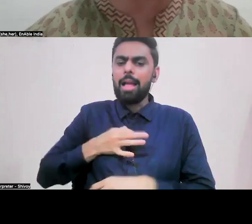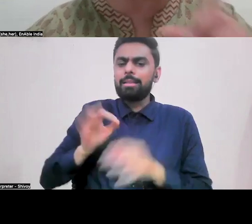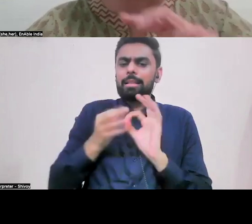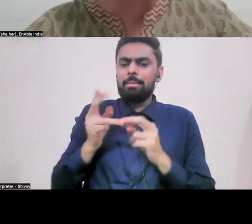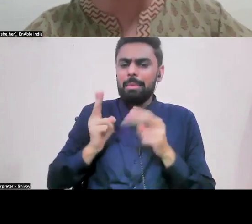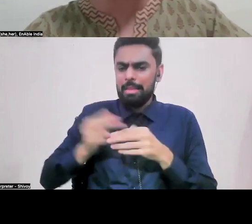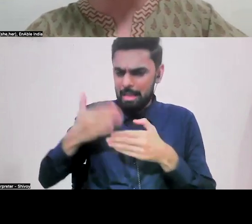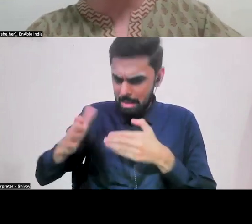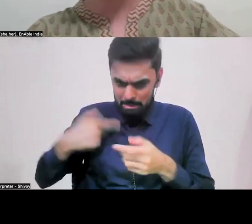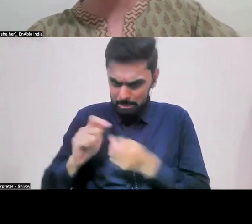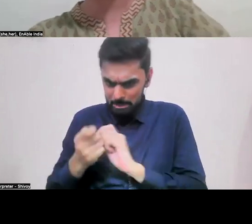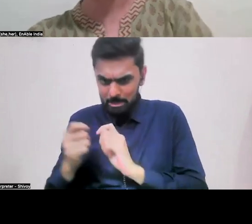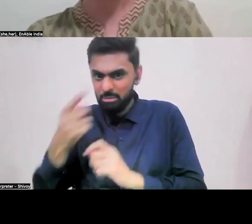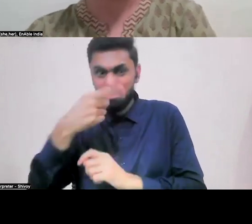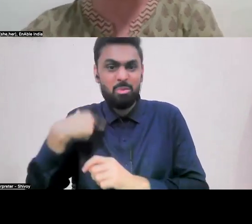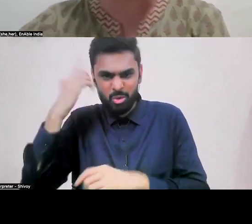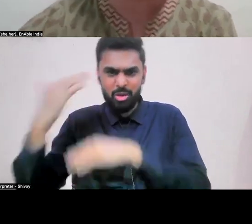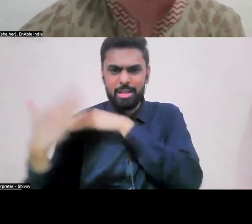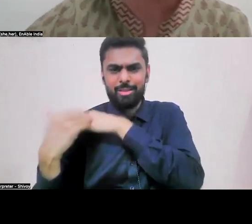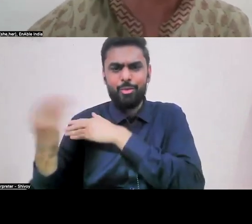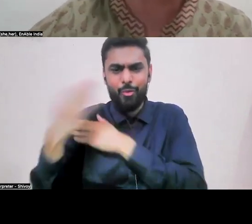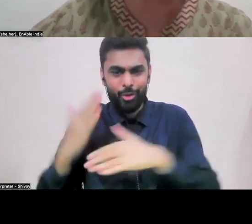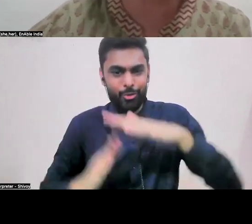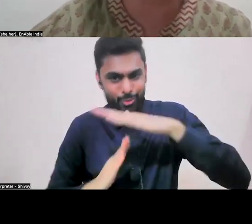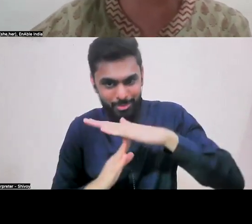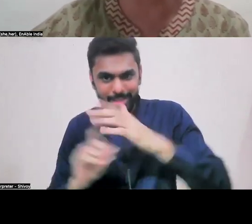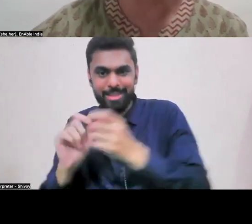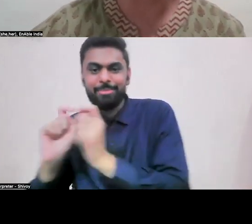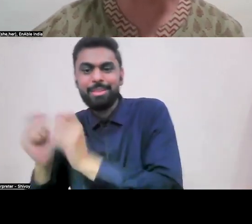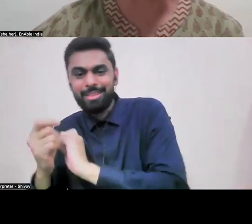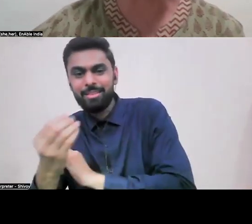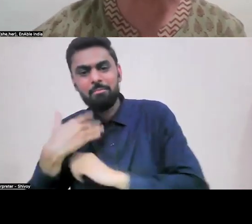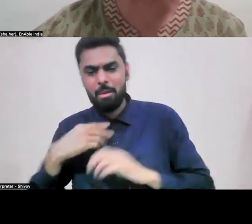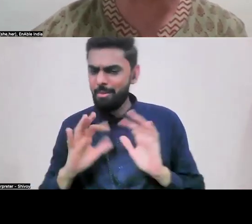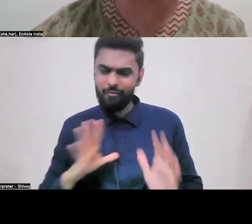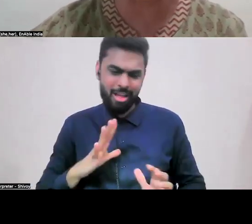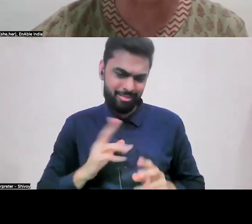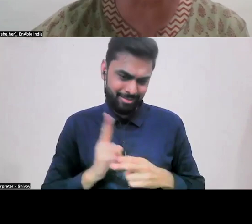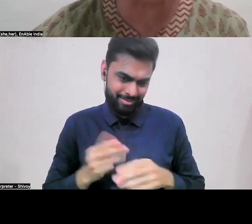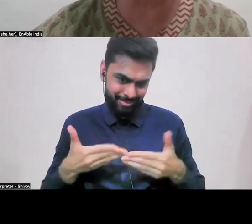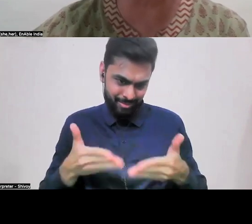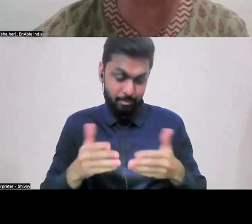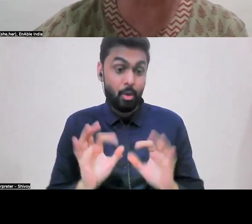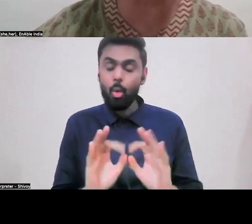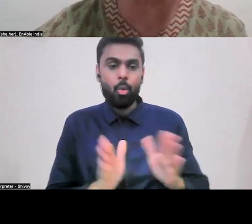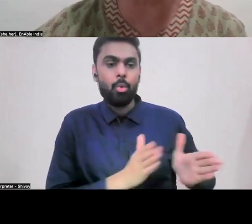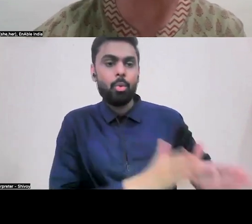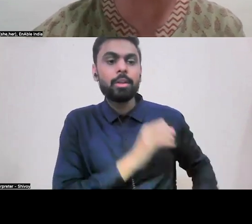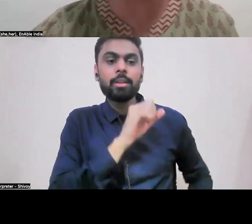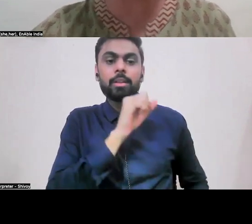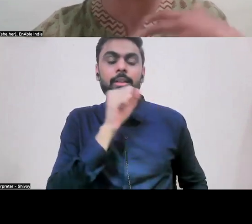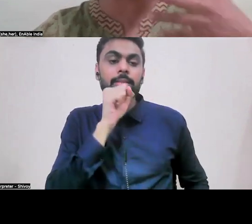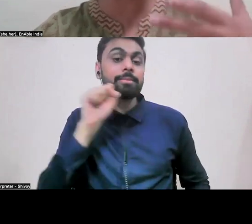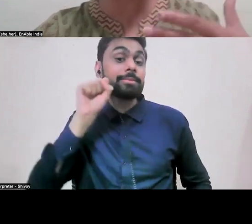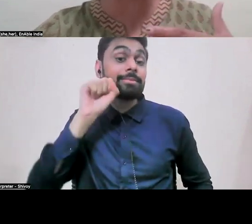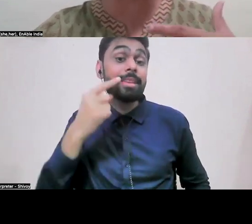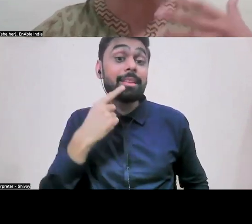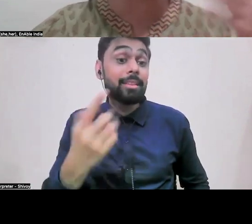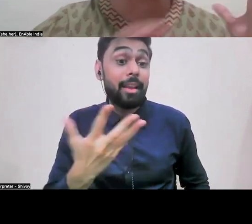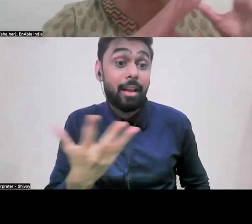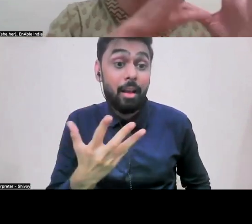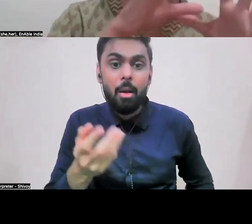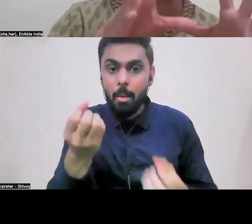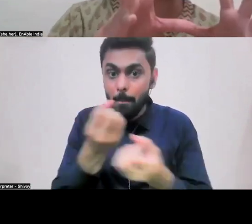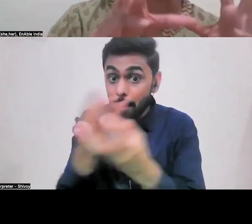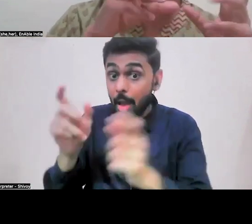know because I won't know otherwise how much time. Yeah. Okay. Yeah, you're fine. Okay, so in our training, what we realized was that yes, there are people who